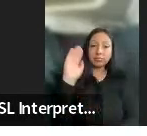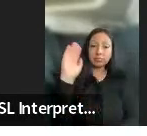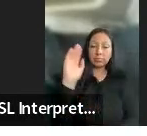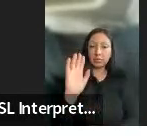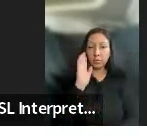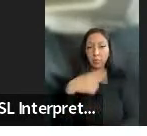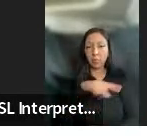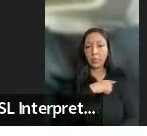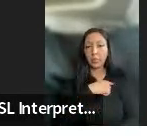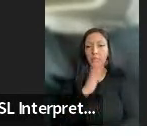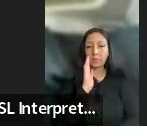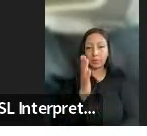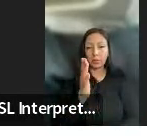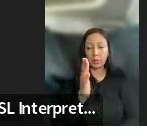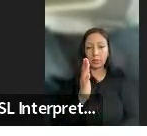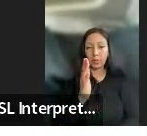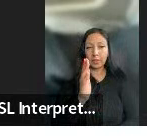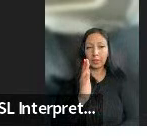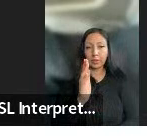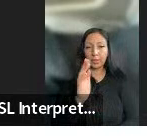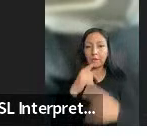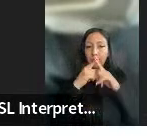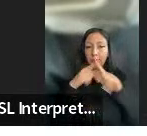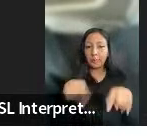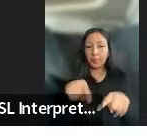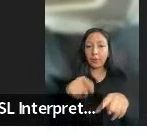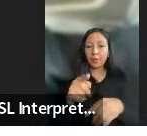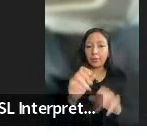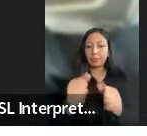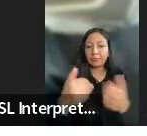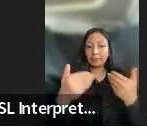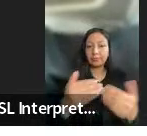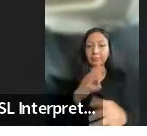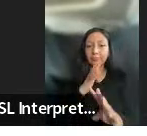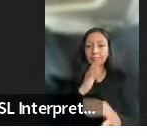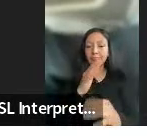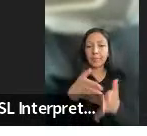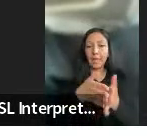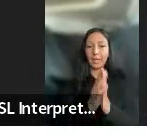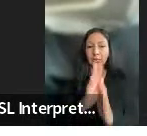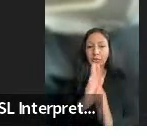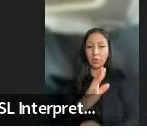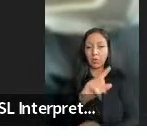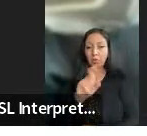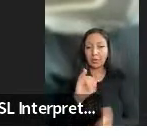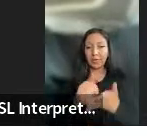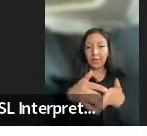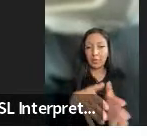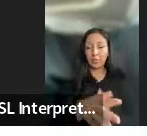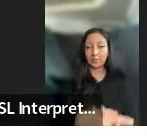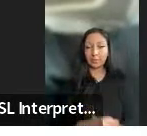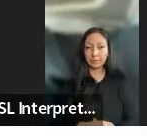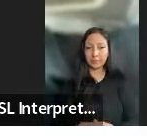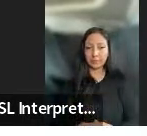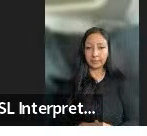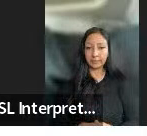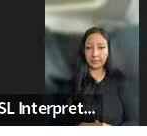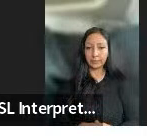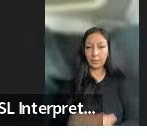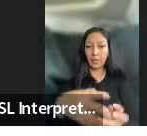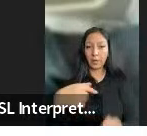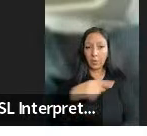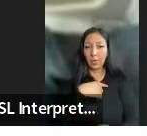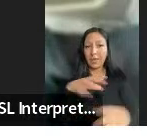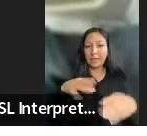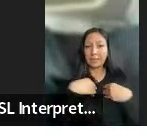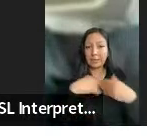will unmic you and you'll be able to ask your question live. And we'll take them in the